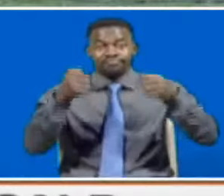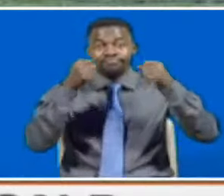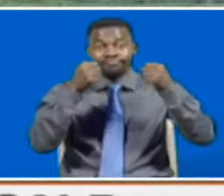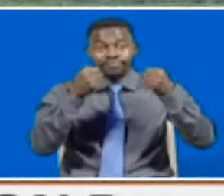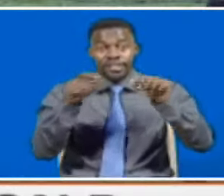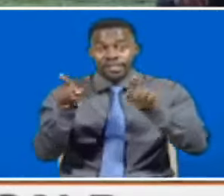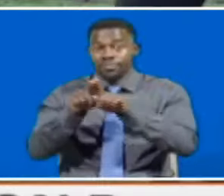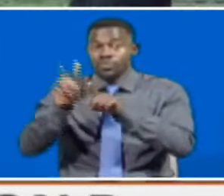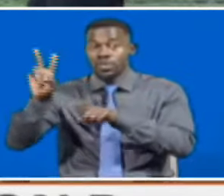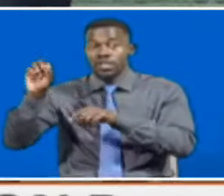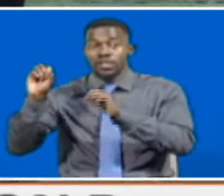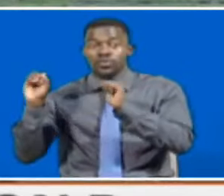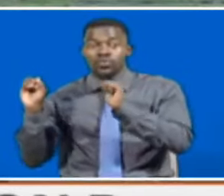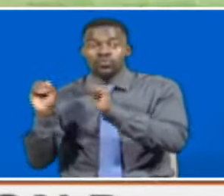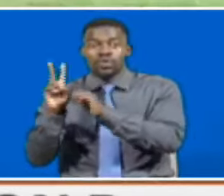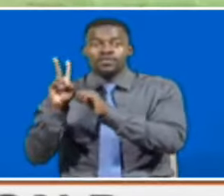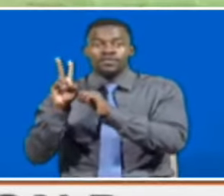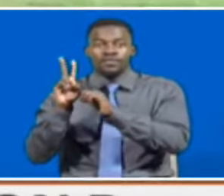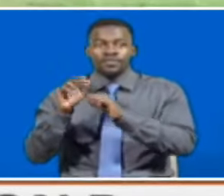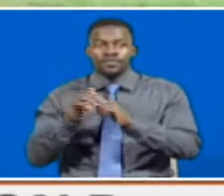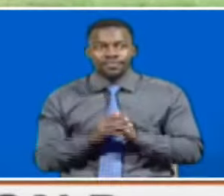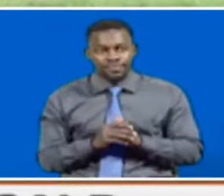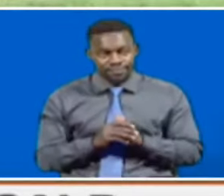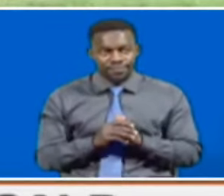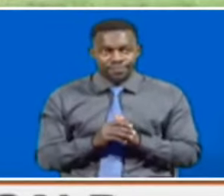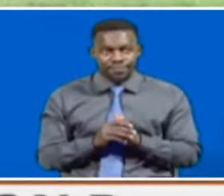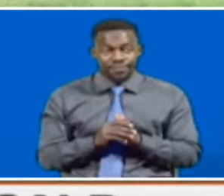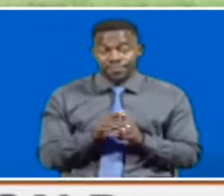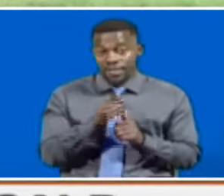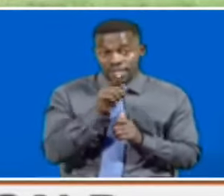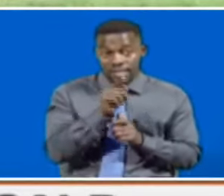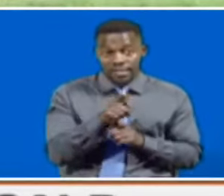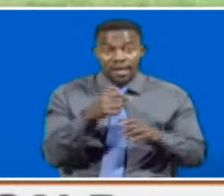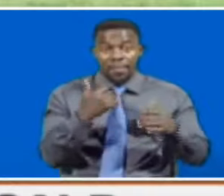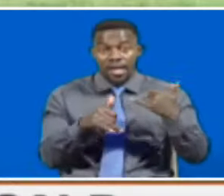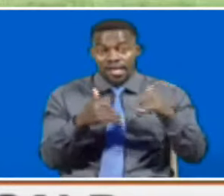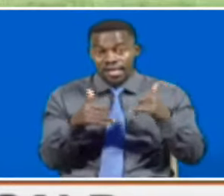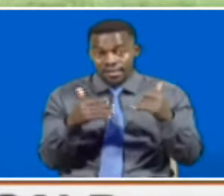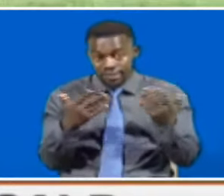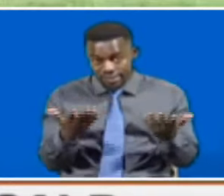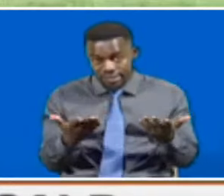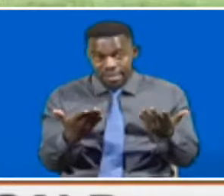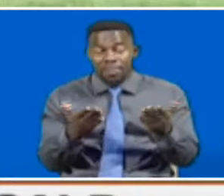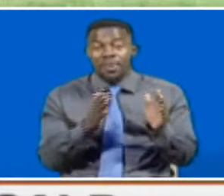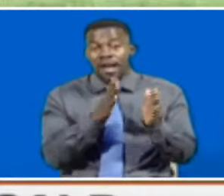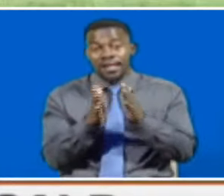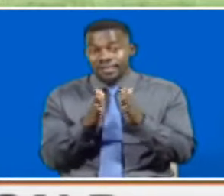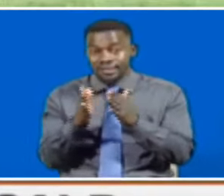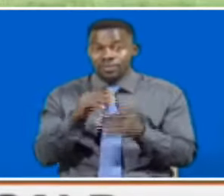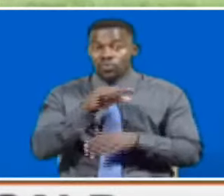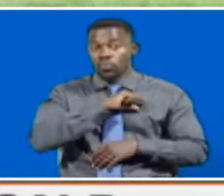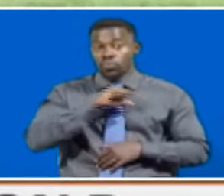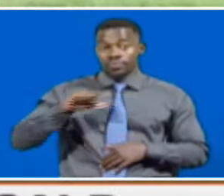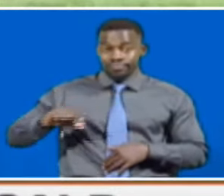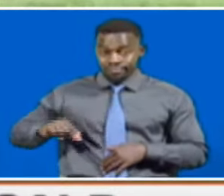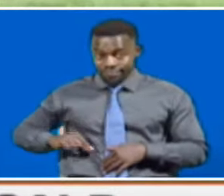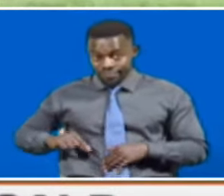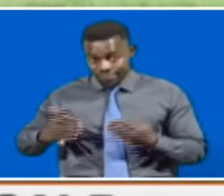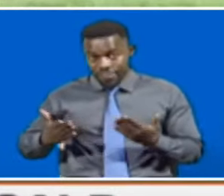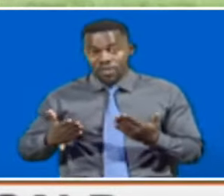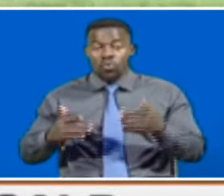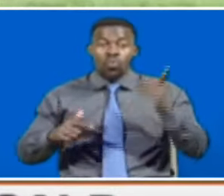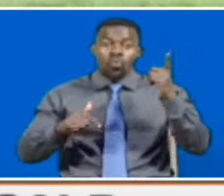Cup title. A win against nondescripts in the quarterfinals will boost Kenya Harlequins' chances of bagging their